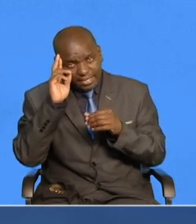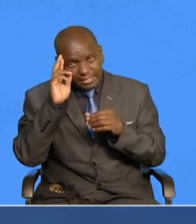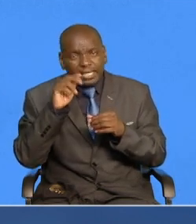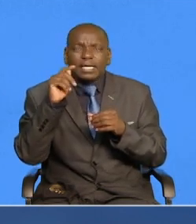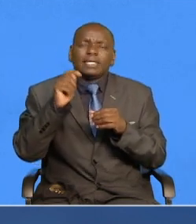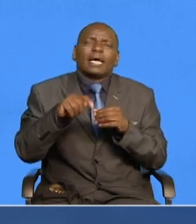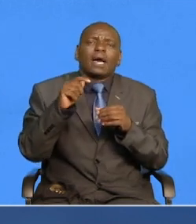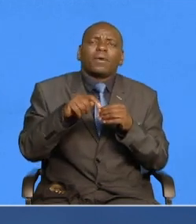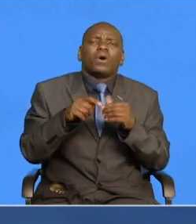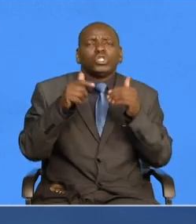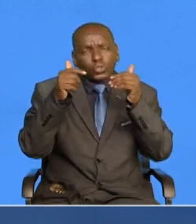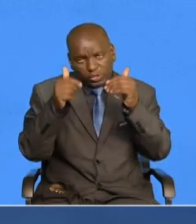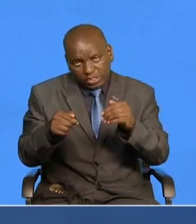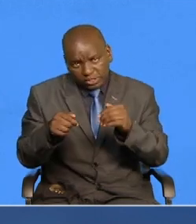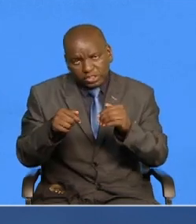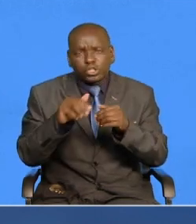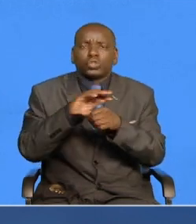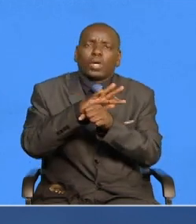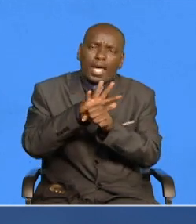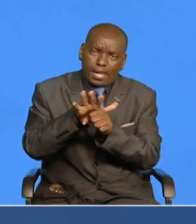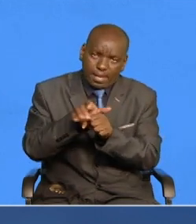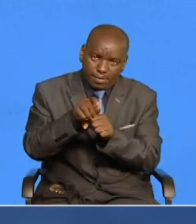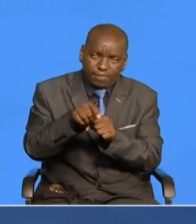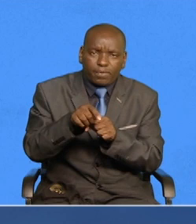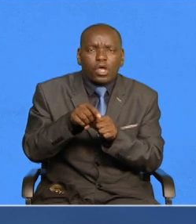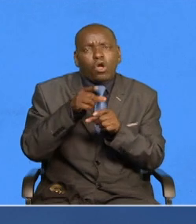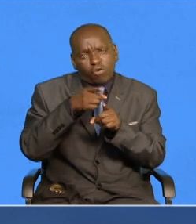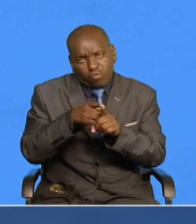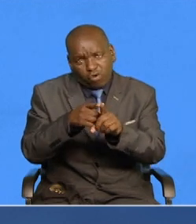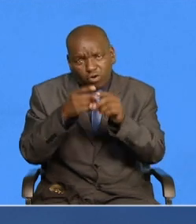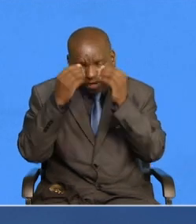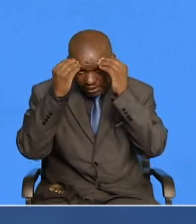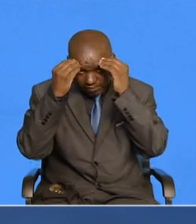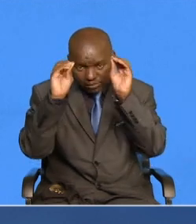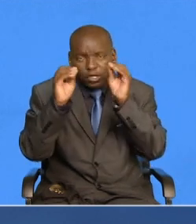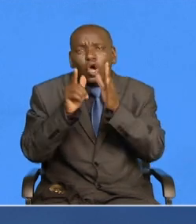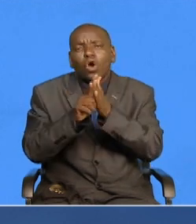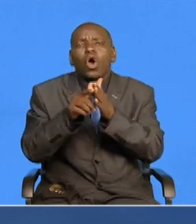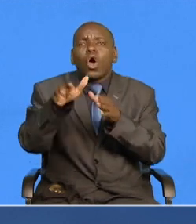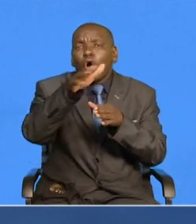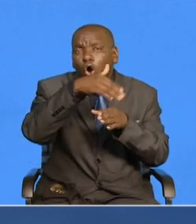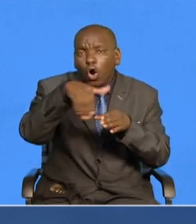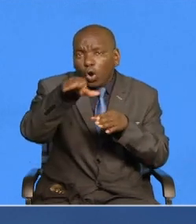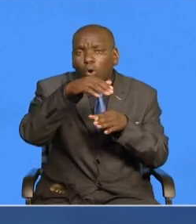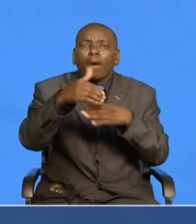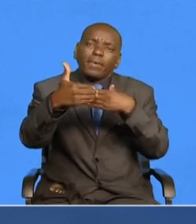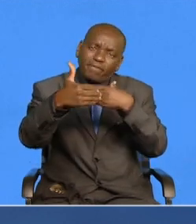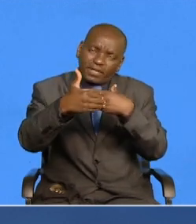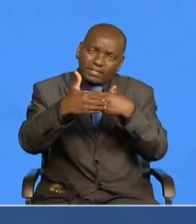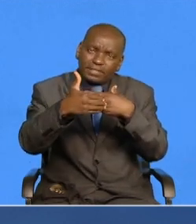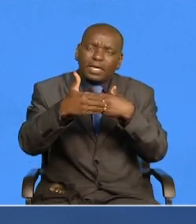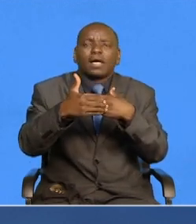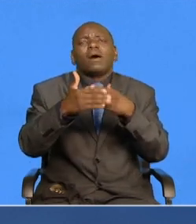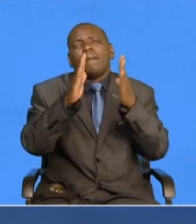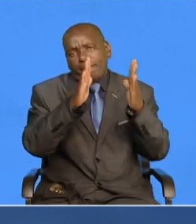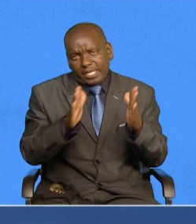the only current solution to this pandemic is the strict adherence to all the recommended preventative public